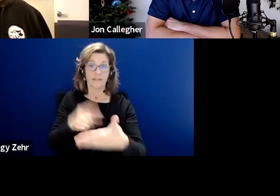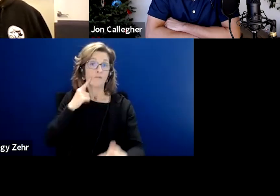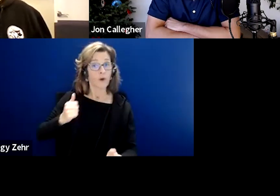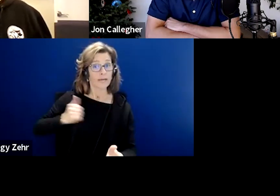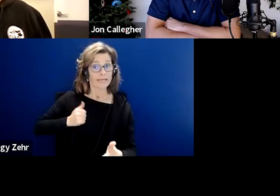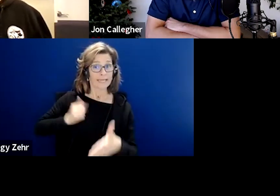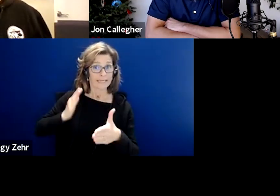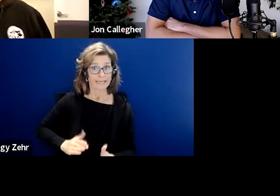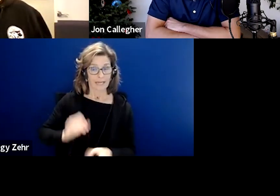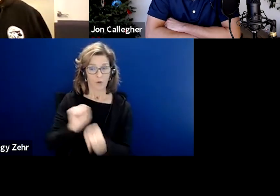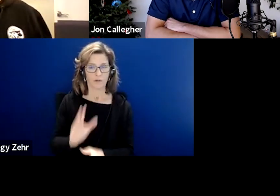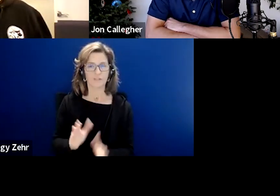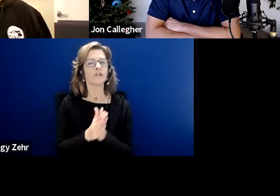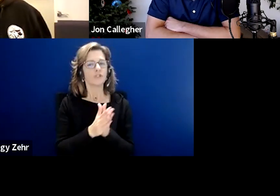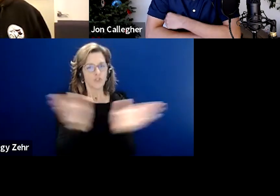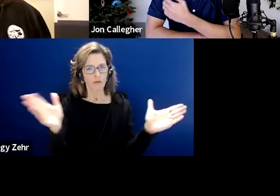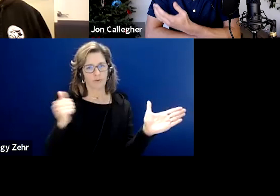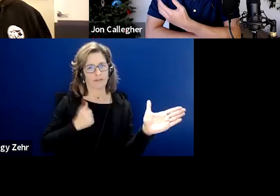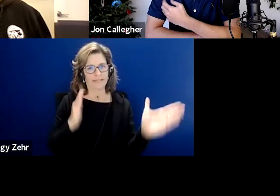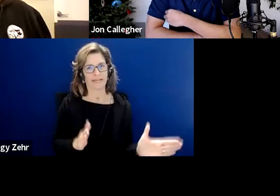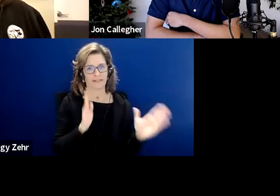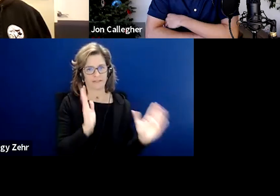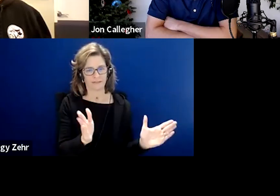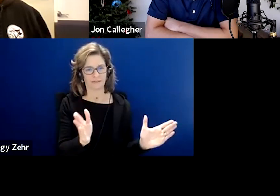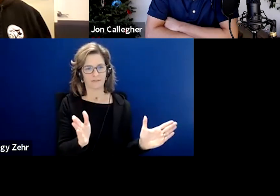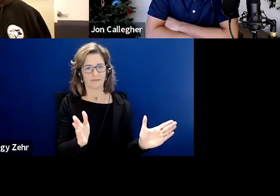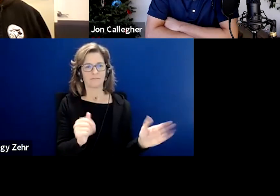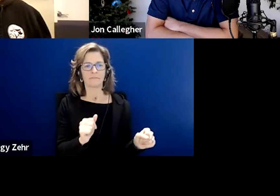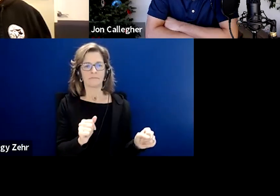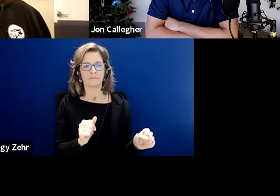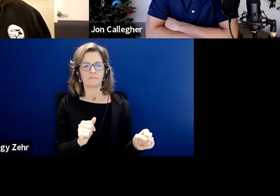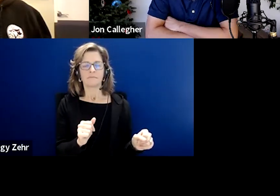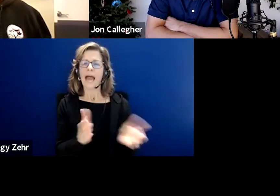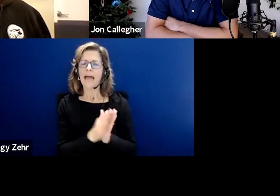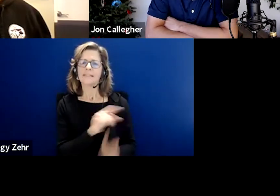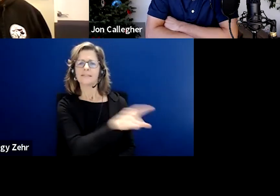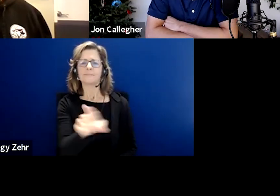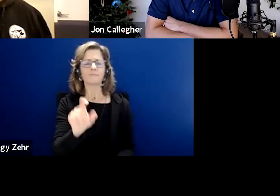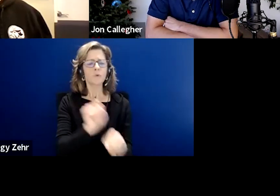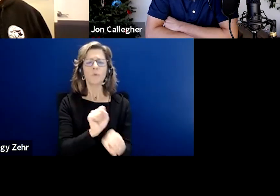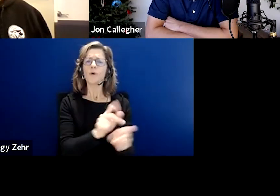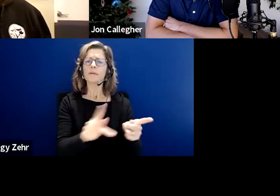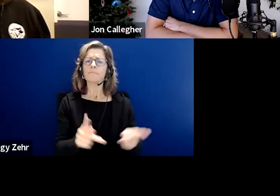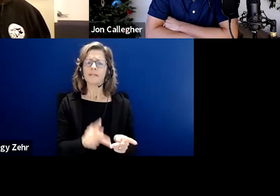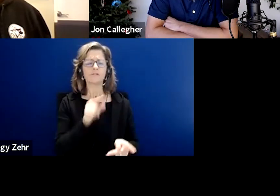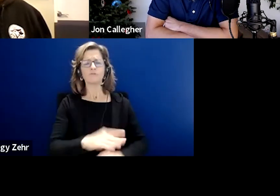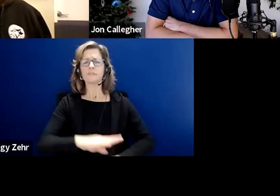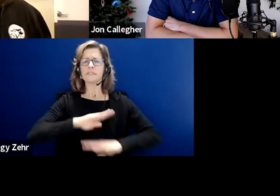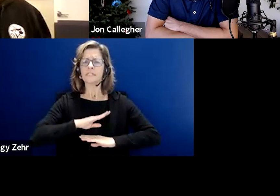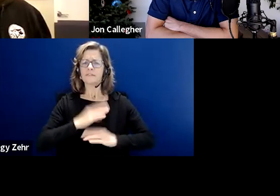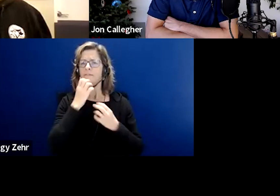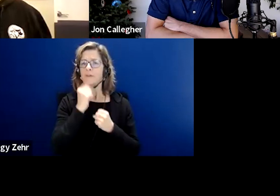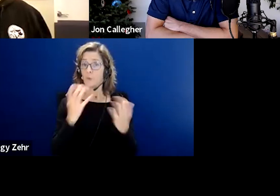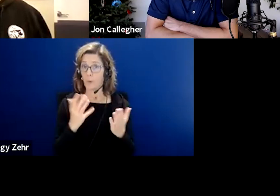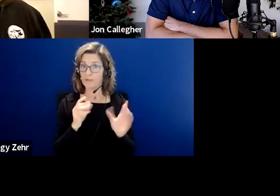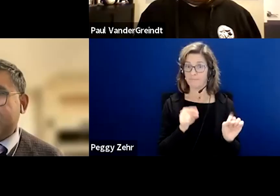in the general population, according to their workplace satisfaction, what they value at work.